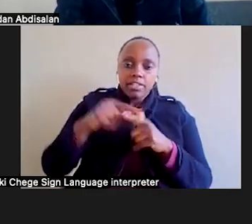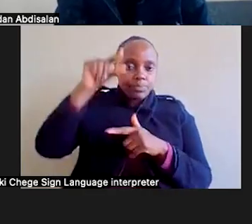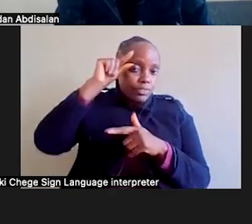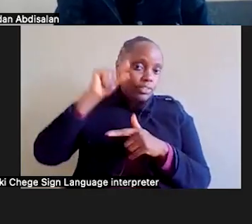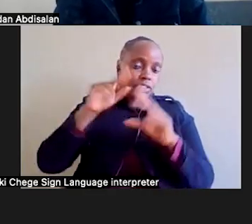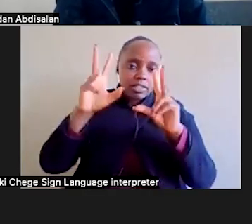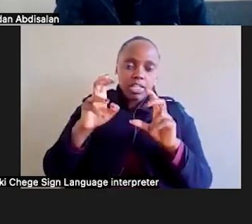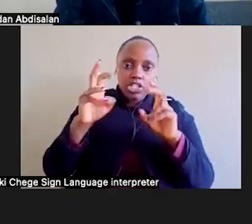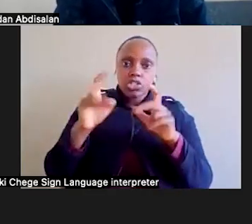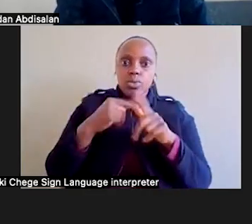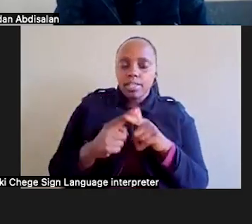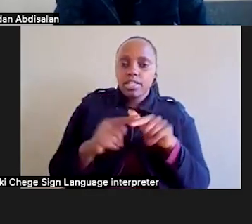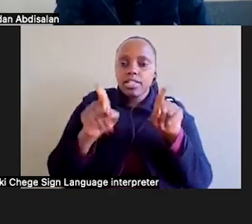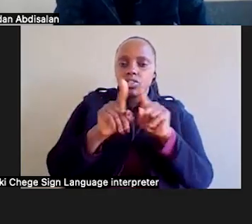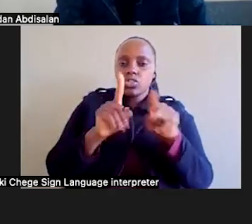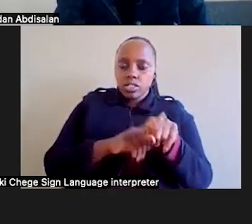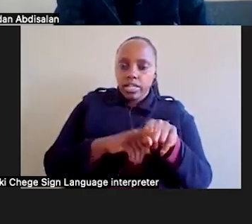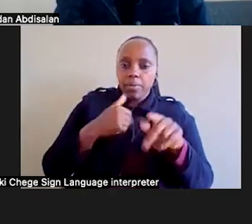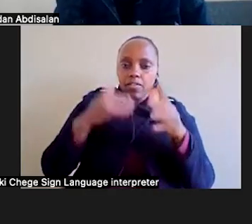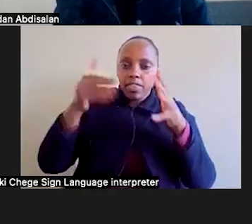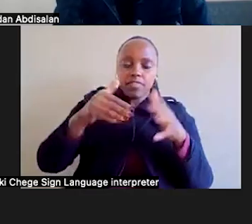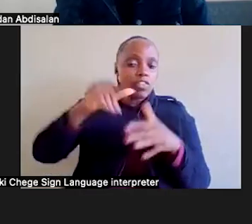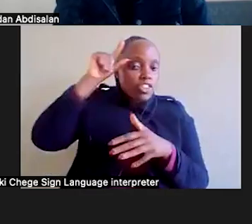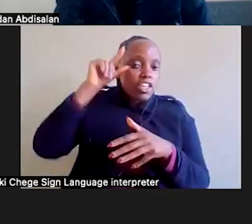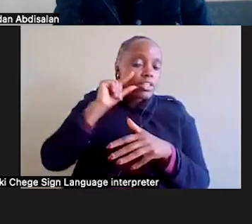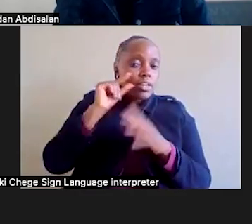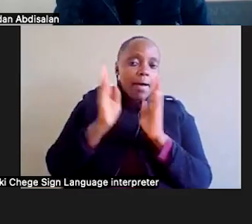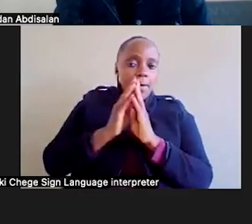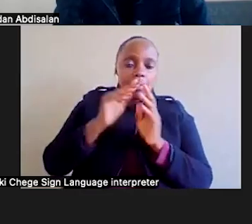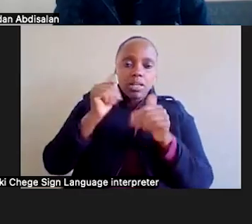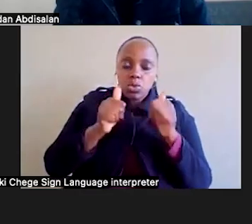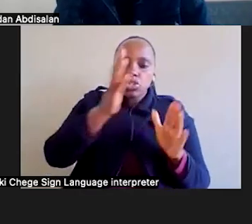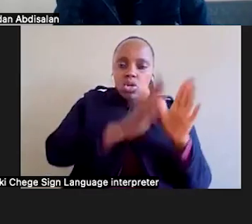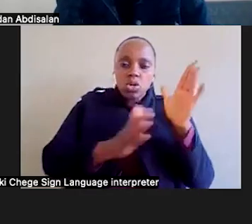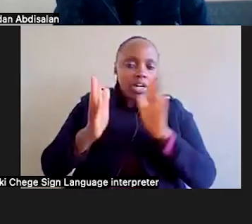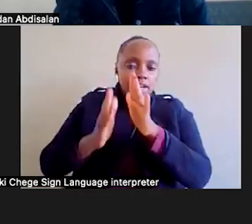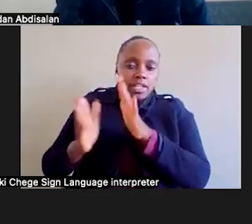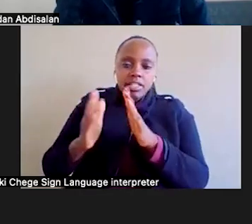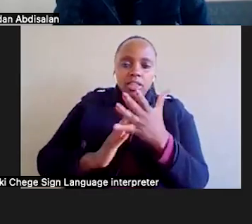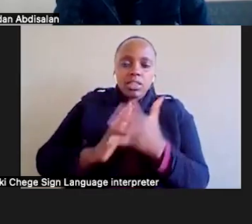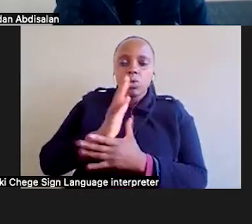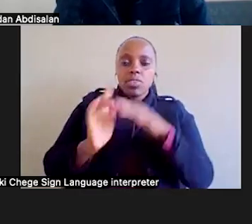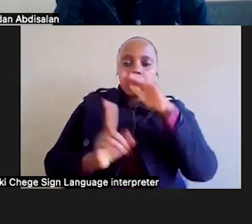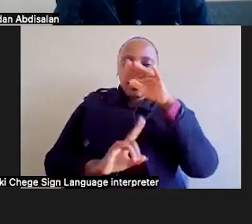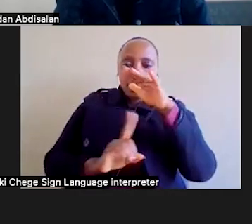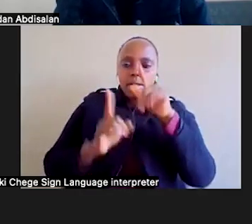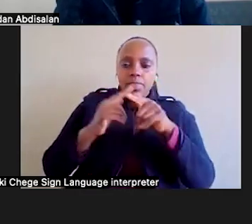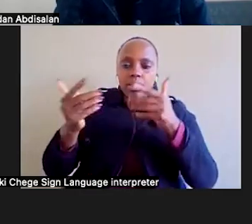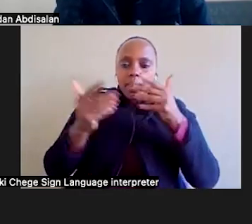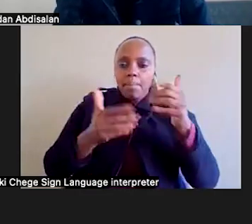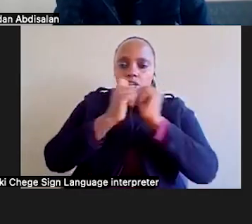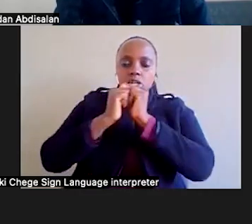well as an existing of gender cluster meeting, which organized quarterly by the ministry, and bring this together